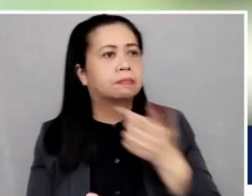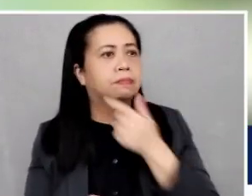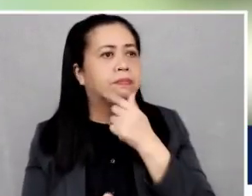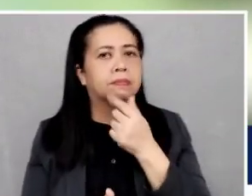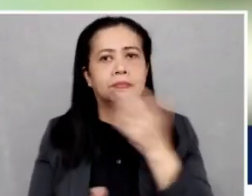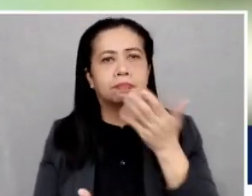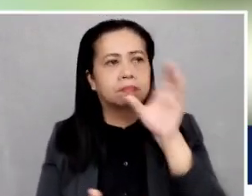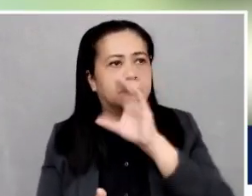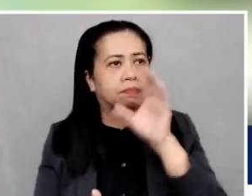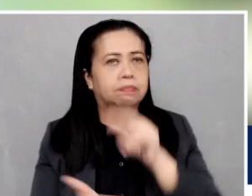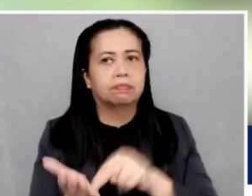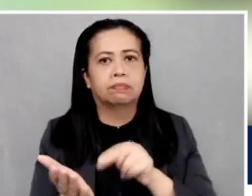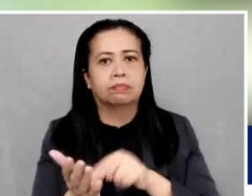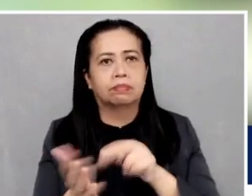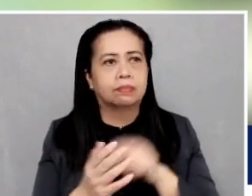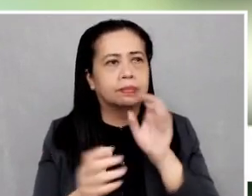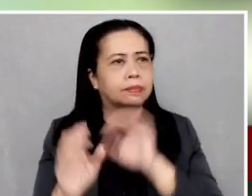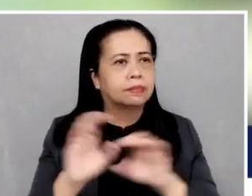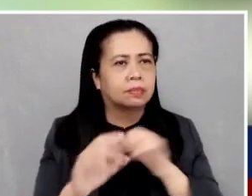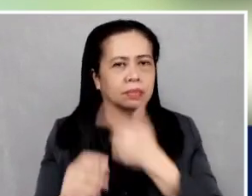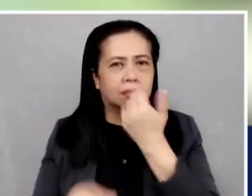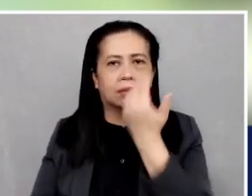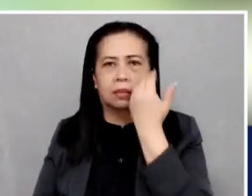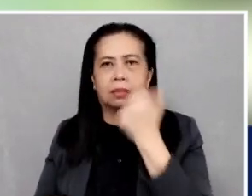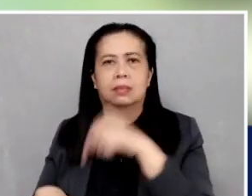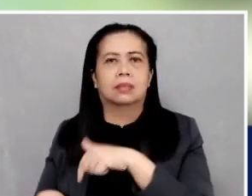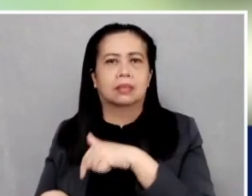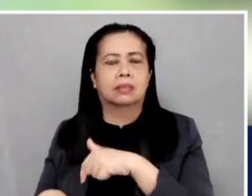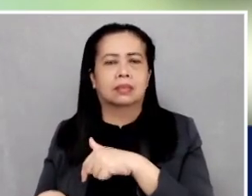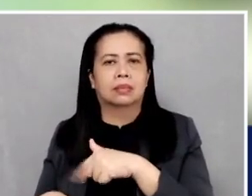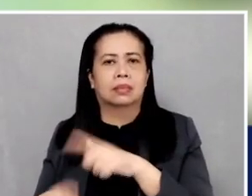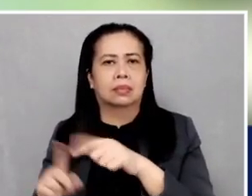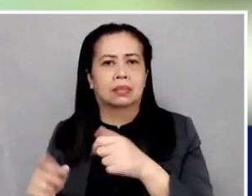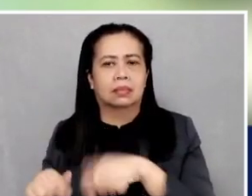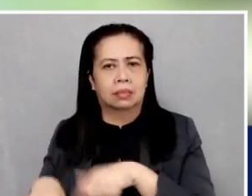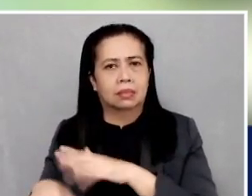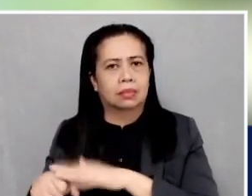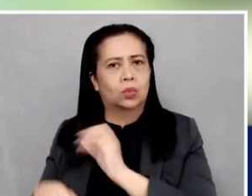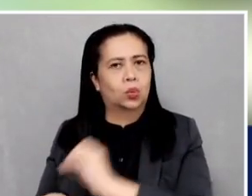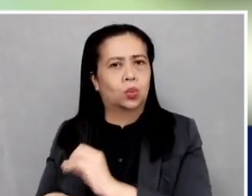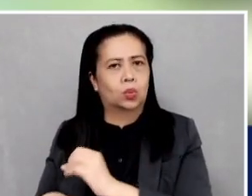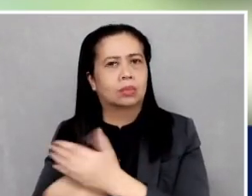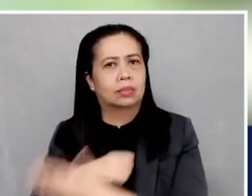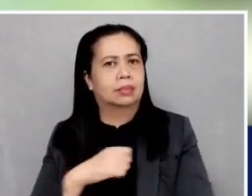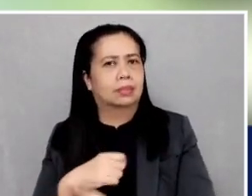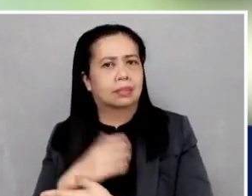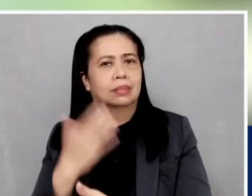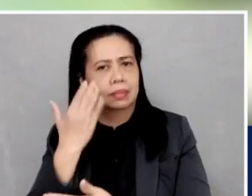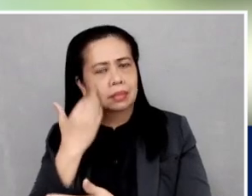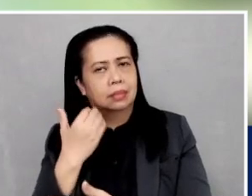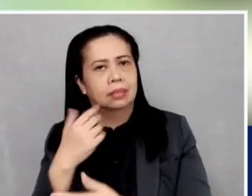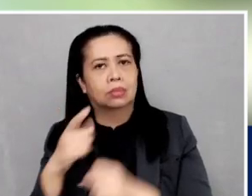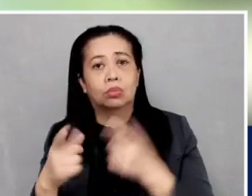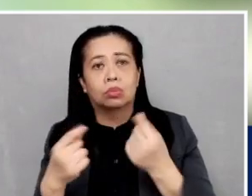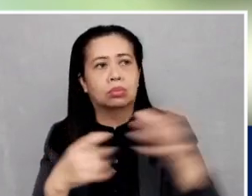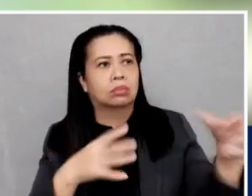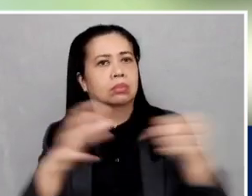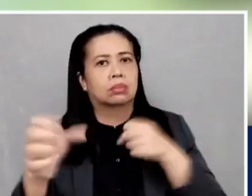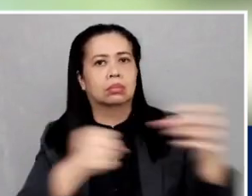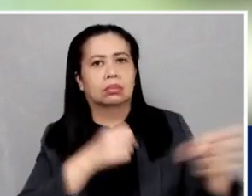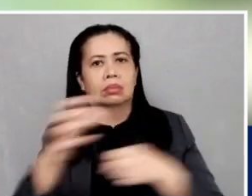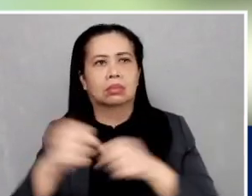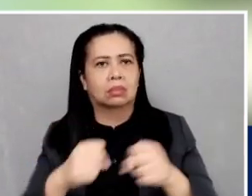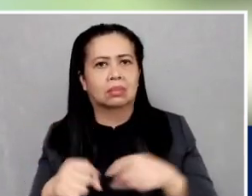to address shortages which they have failed to recruit enough of their own, and they are taking from shelves which are